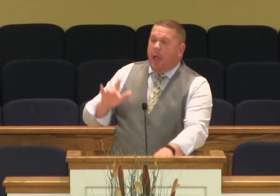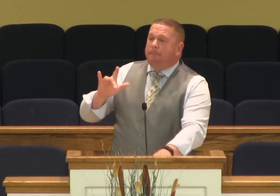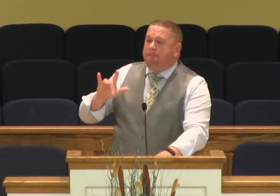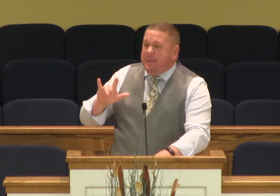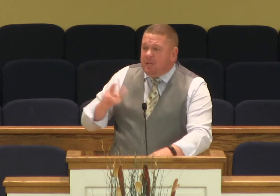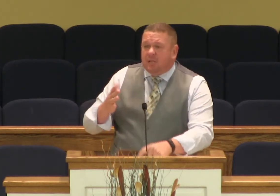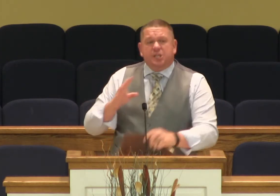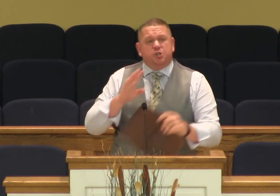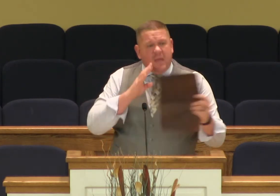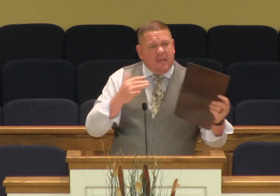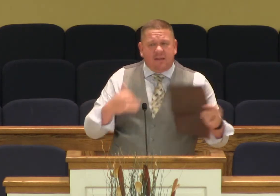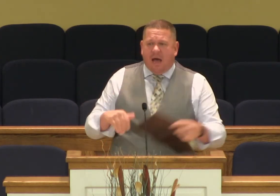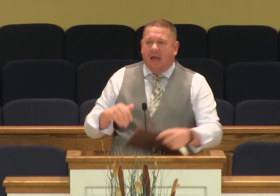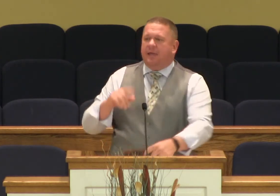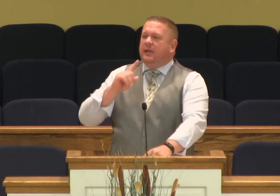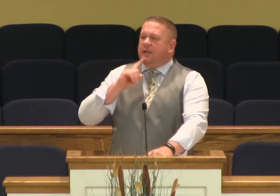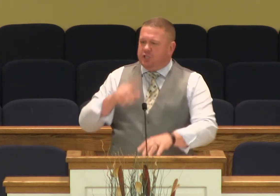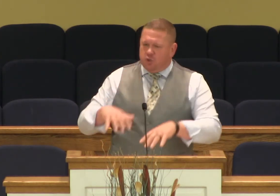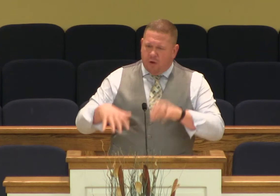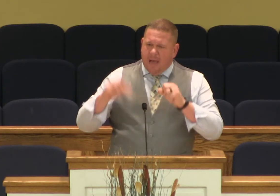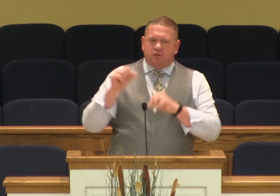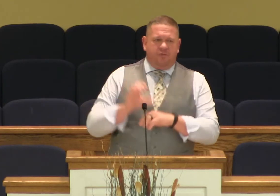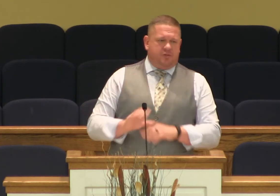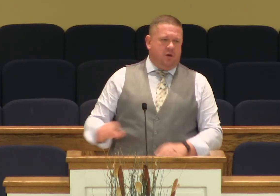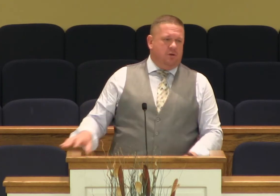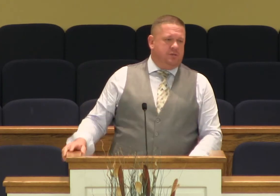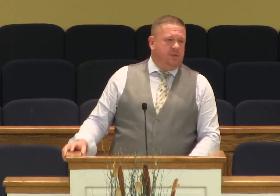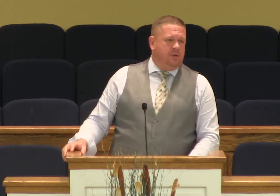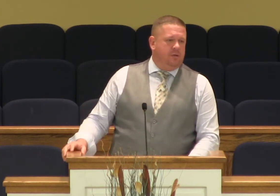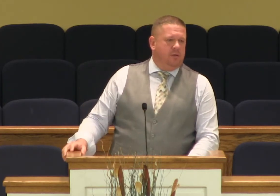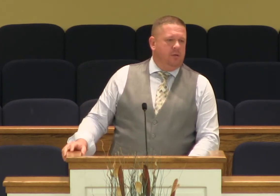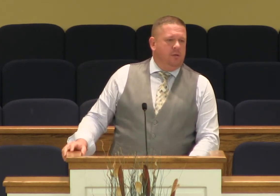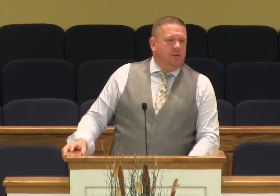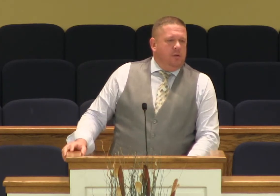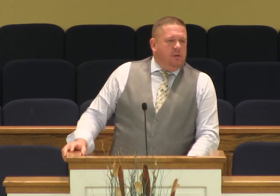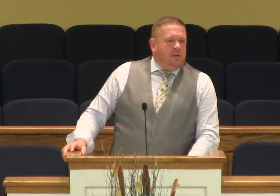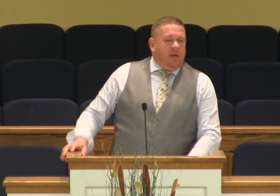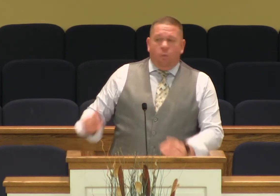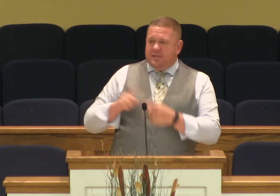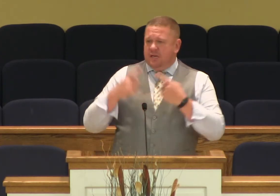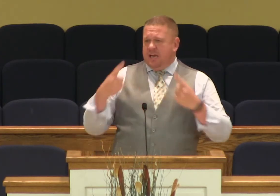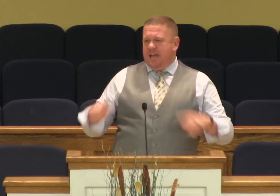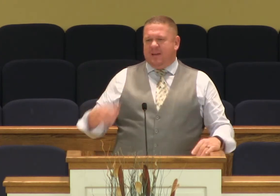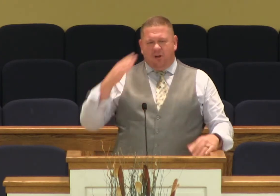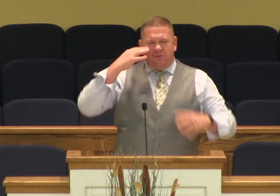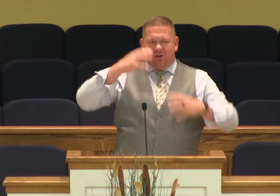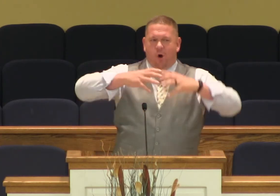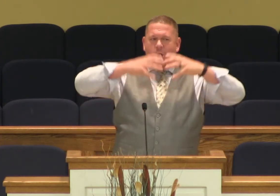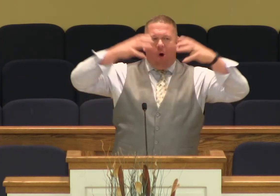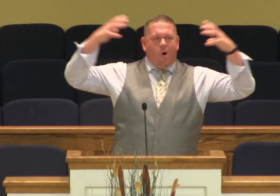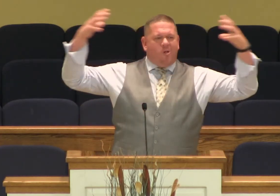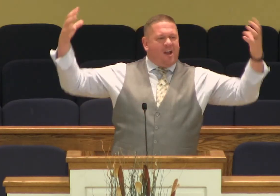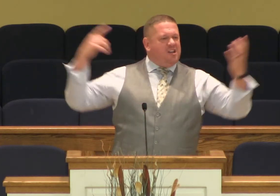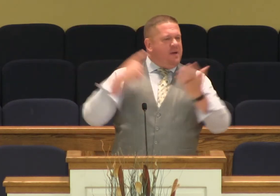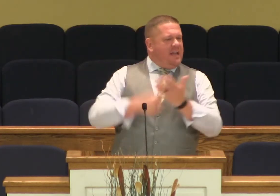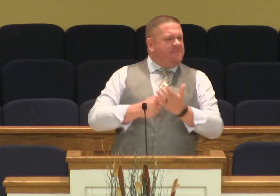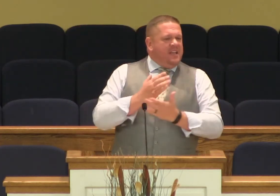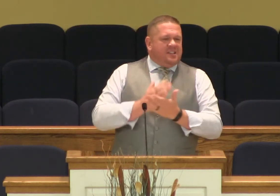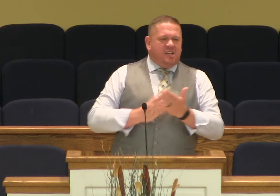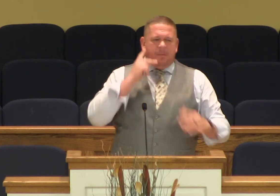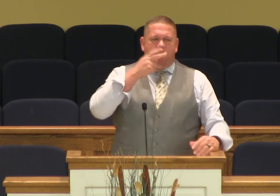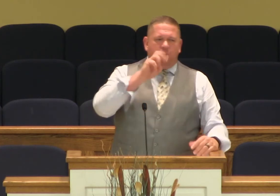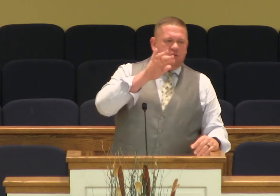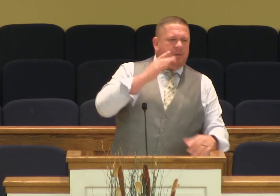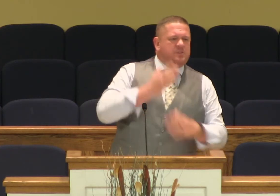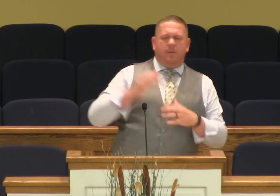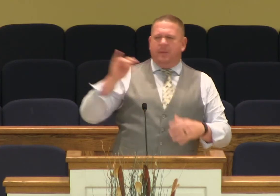calendar, biblically speaking tonight, is the rapture of the church. Now, when is it going to happen? I know there's a whole lot of debate.